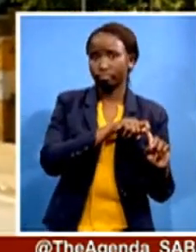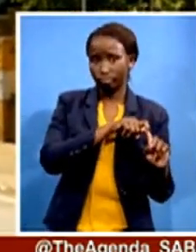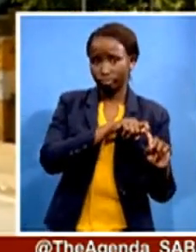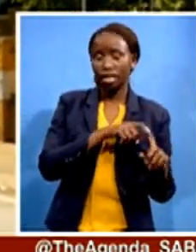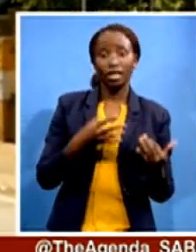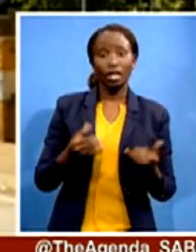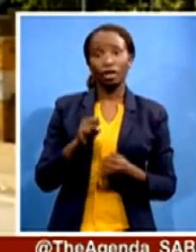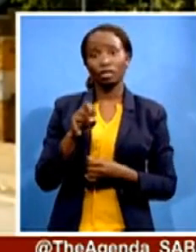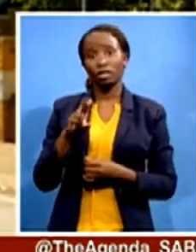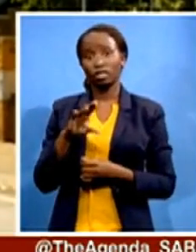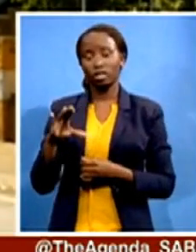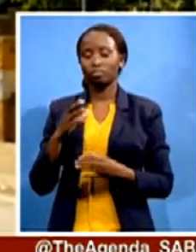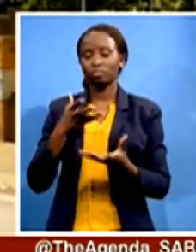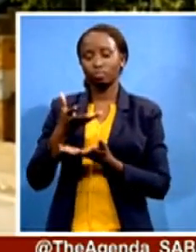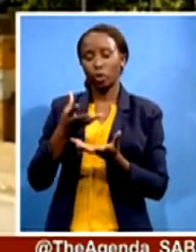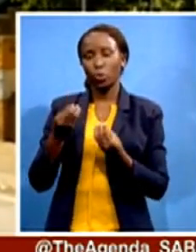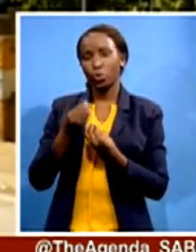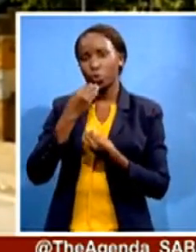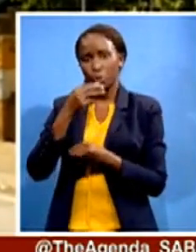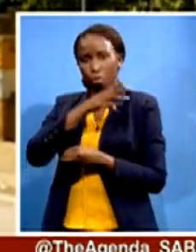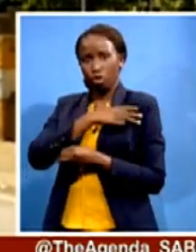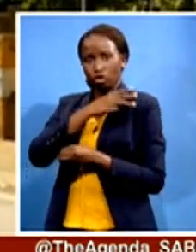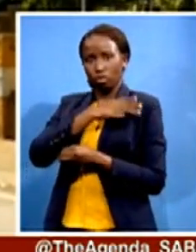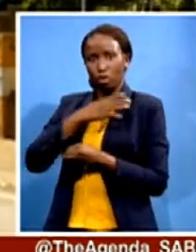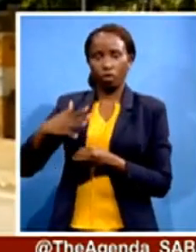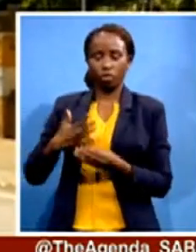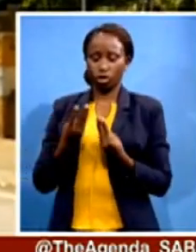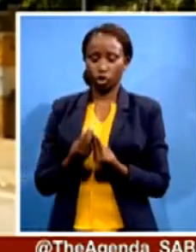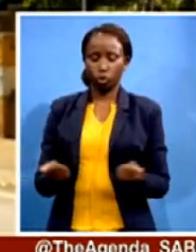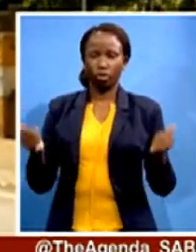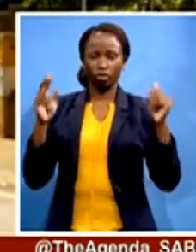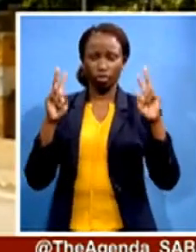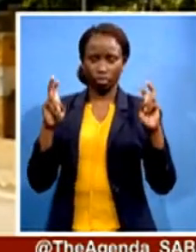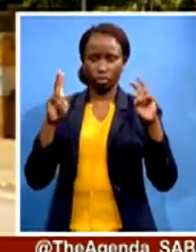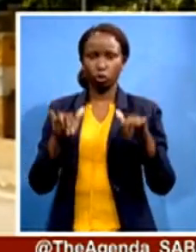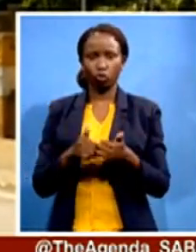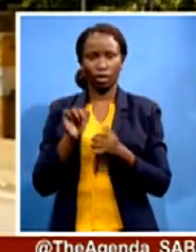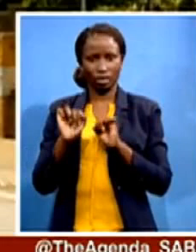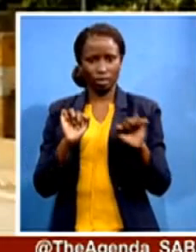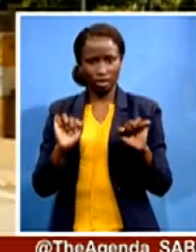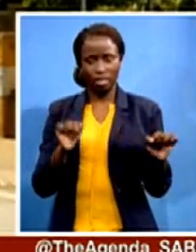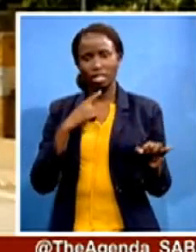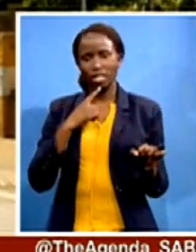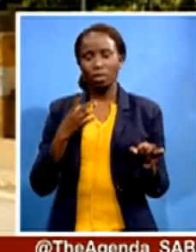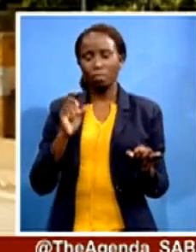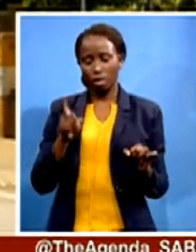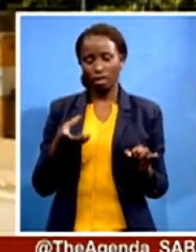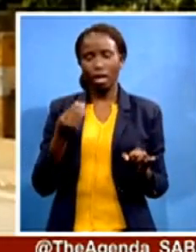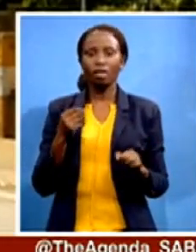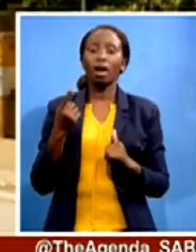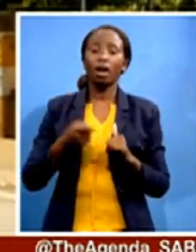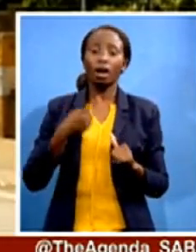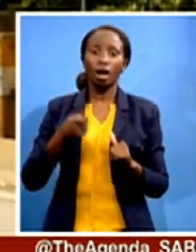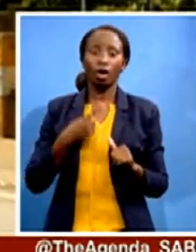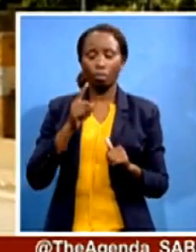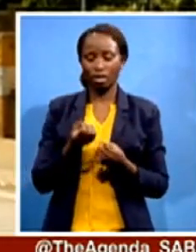to get through this impasse that they are facing so that these meal allowances can be given to the students. Well, the students claim